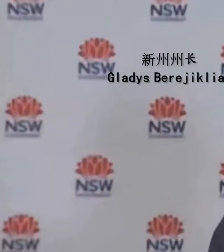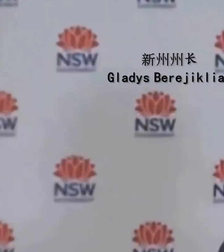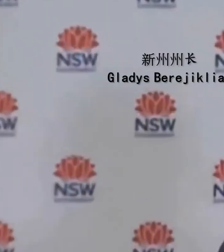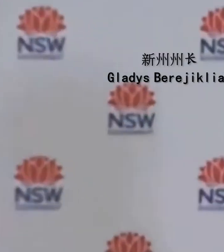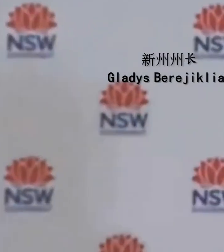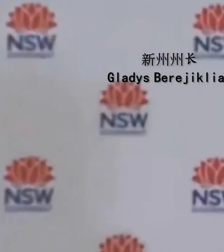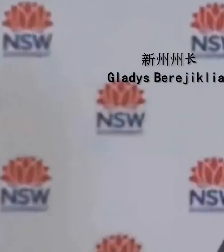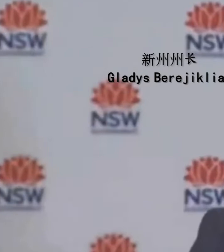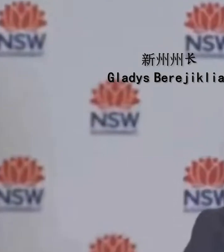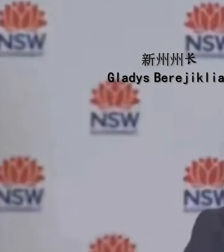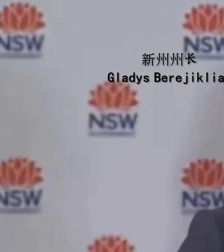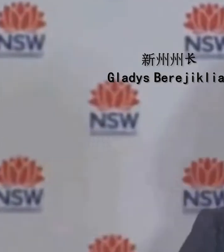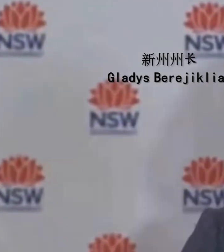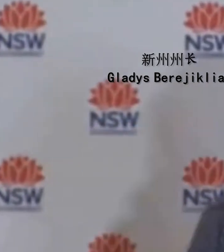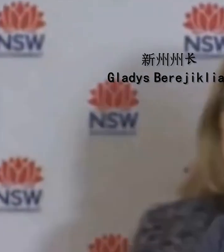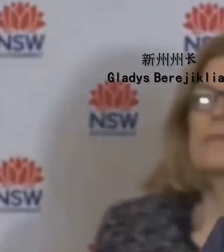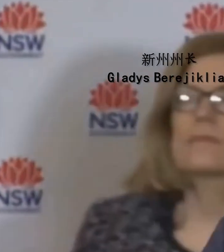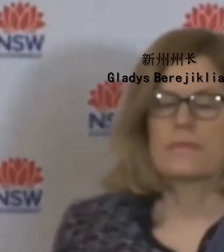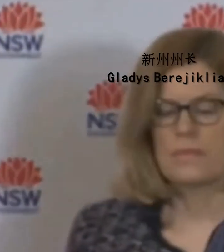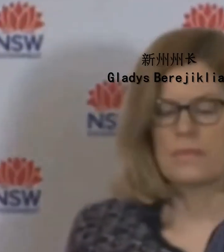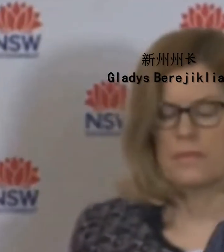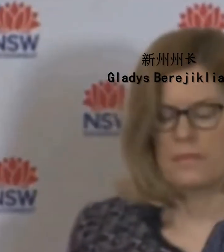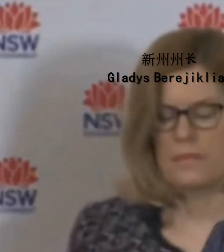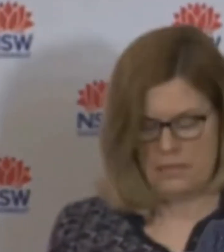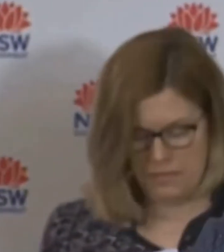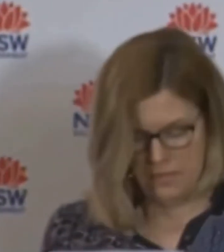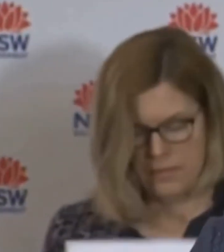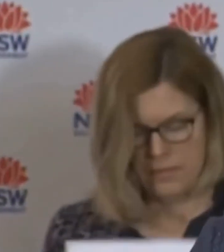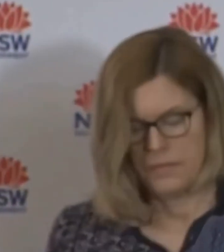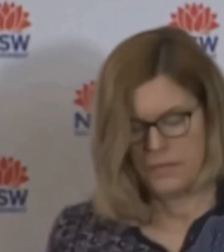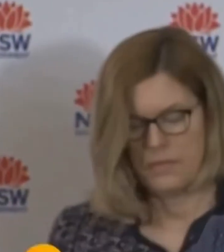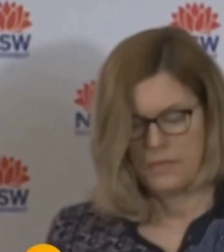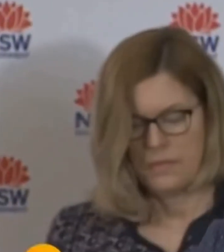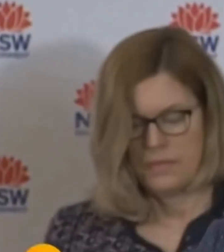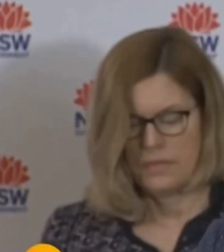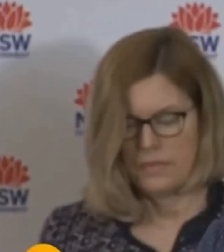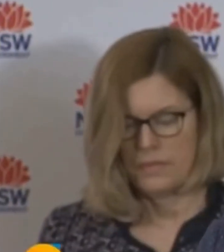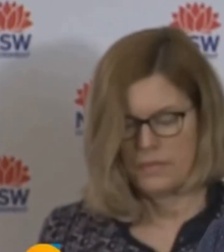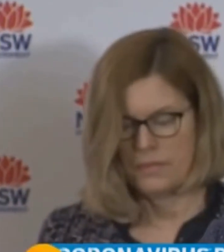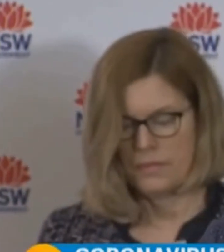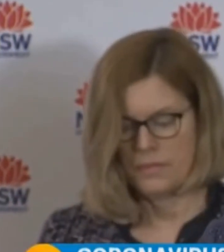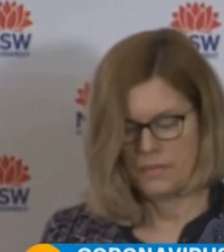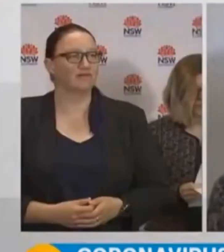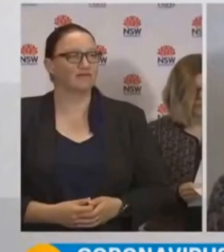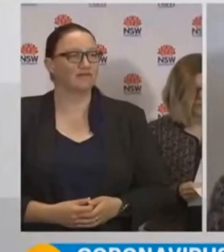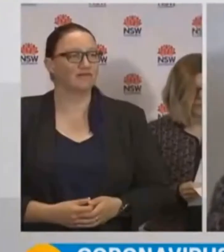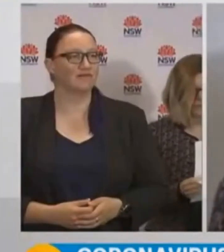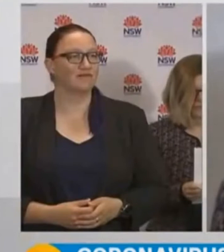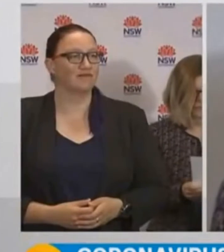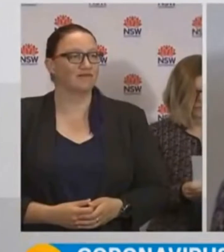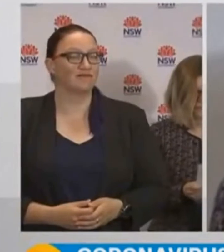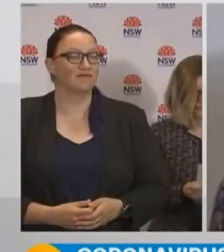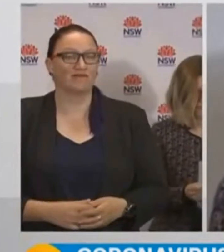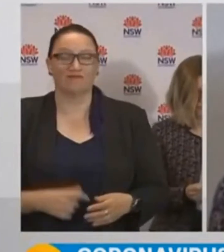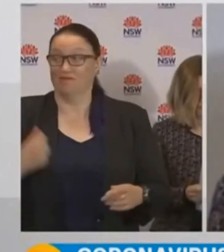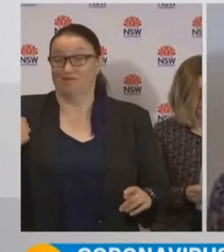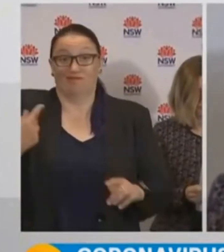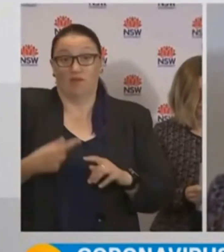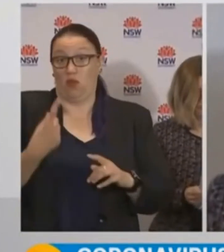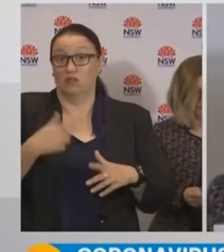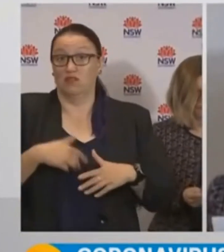So she is always on time. Good morning, everybody. In the last 24-hour batch, there were more